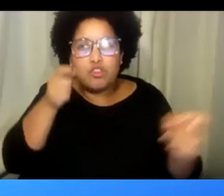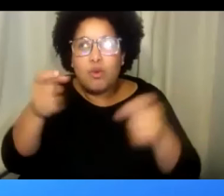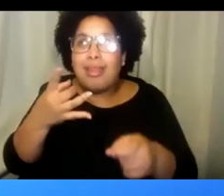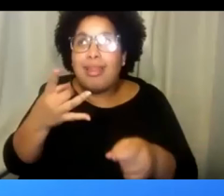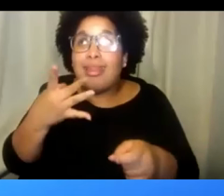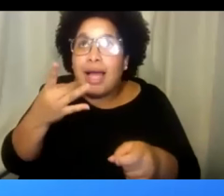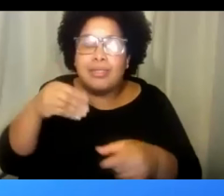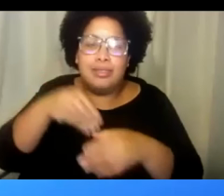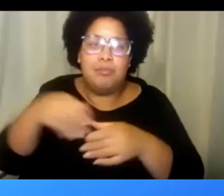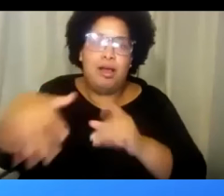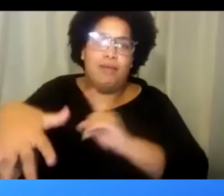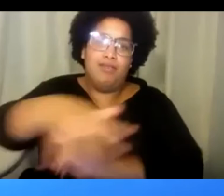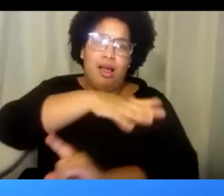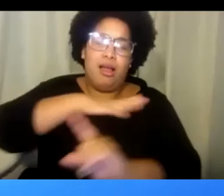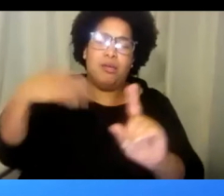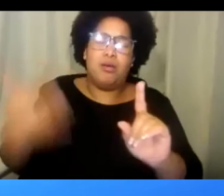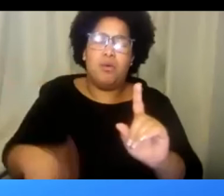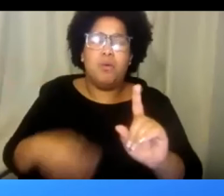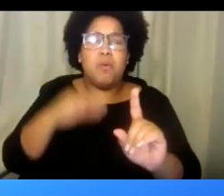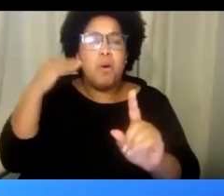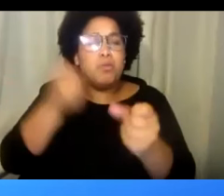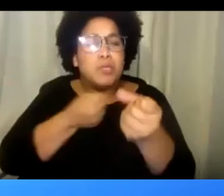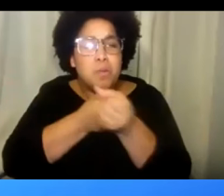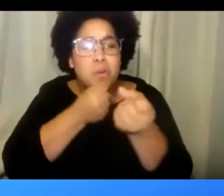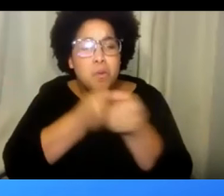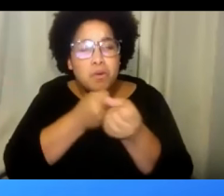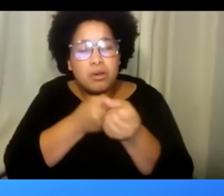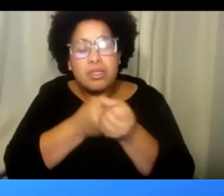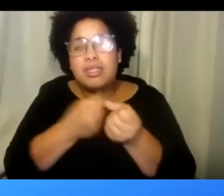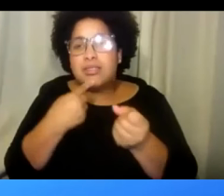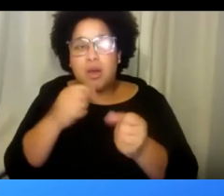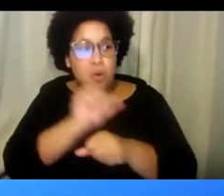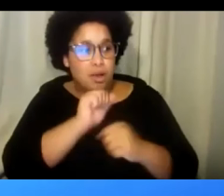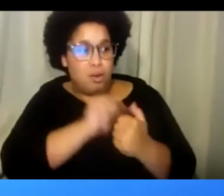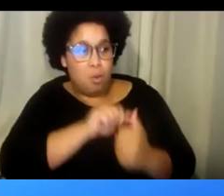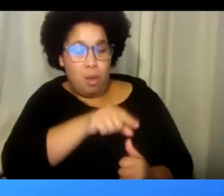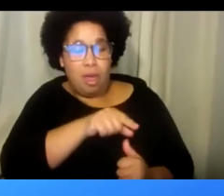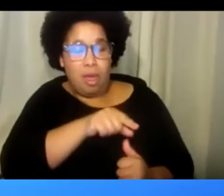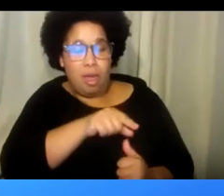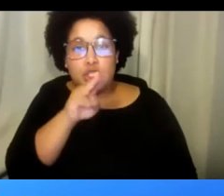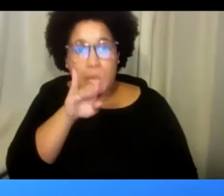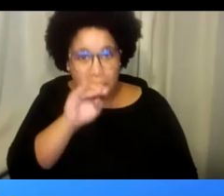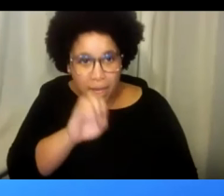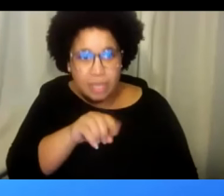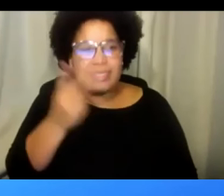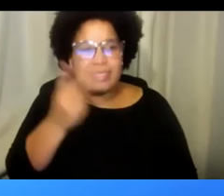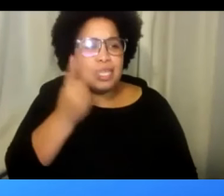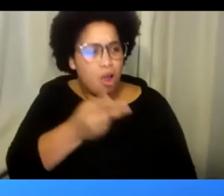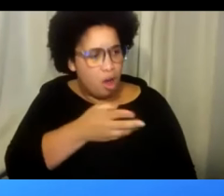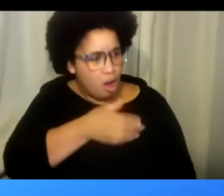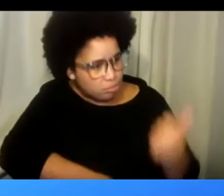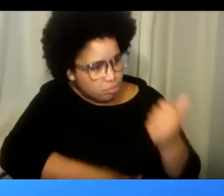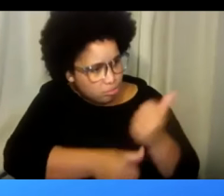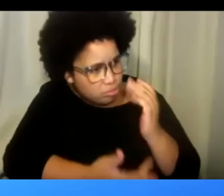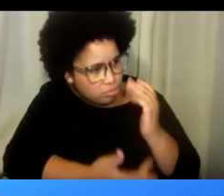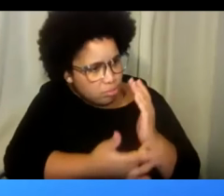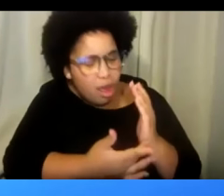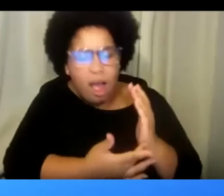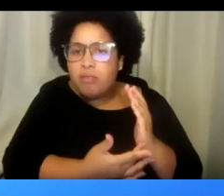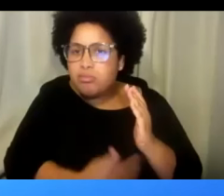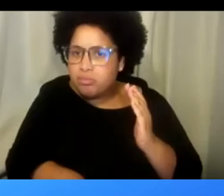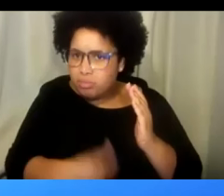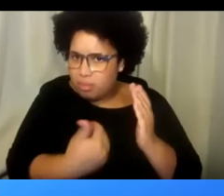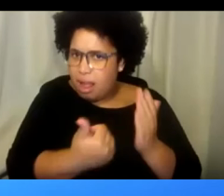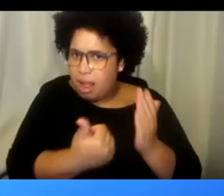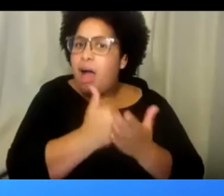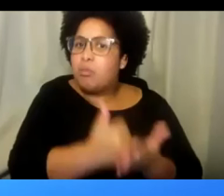happy." Her supporters at home said while working with Jamie, they have seen that her assistive technology has helped her prepare